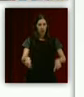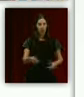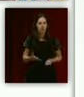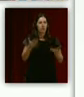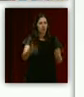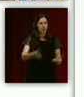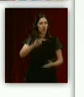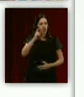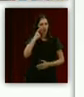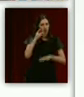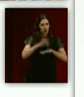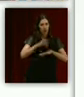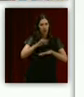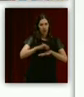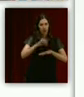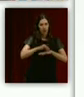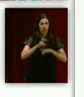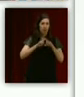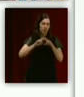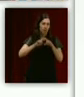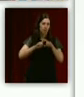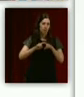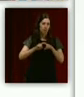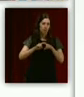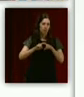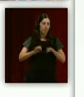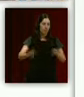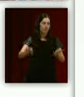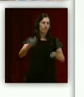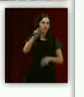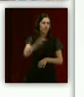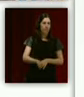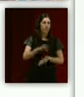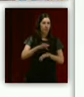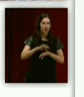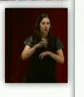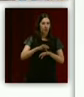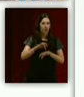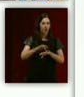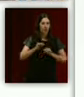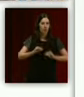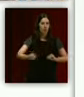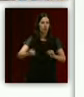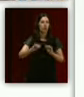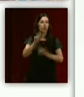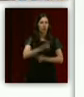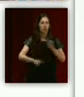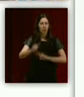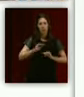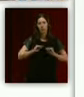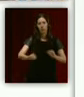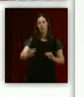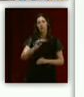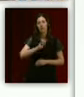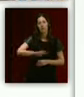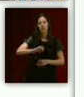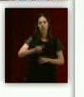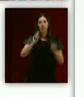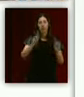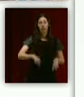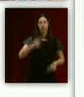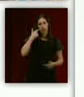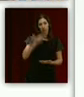that we can obtain parameters and to apply them to different groups and thus to contribute to the adequate diagnosis of people